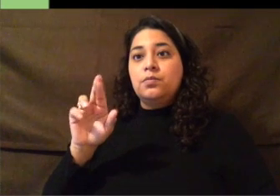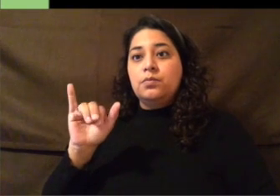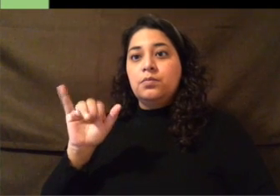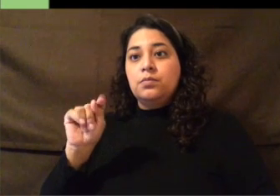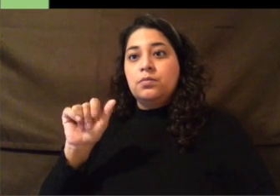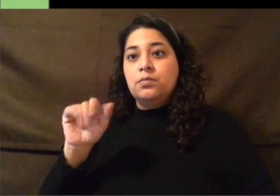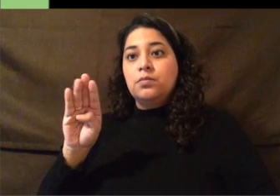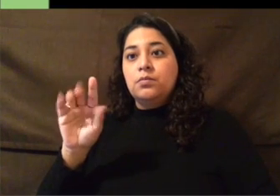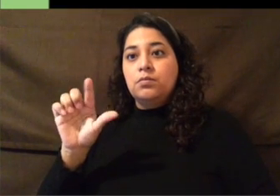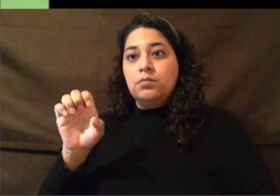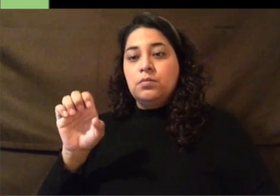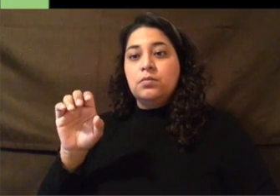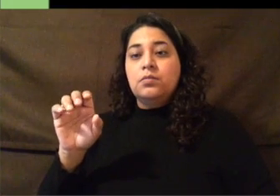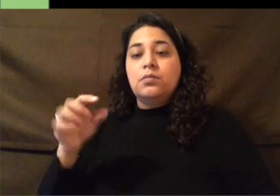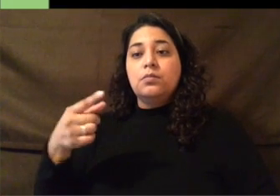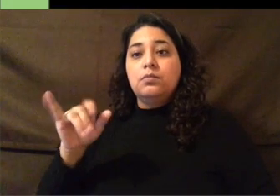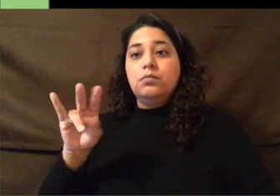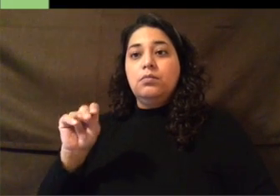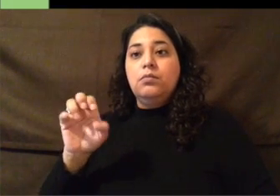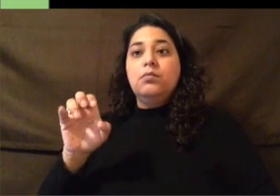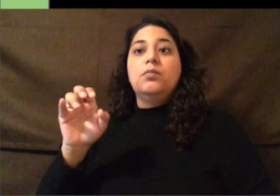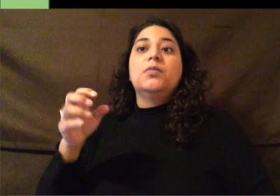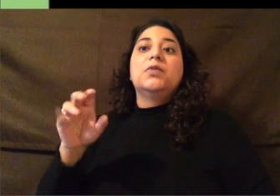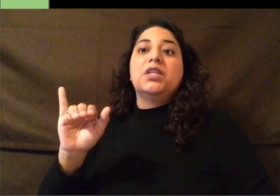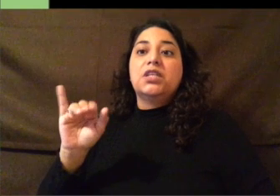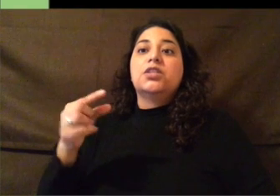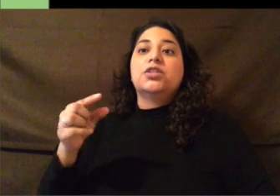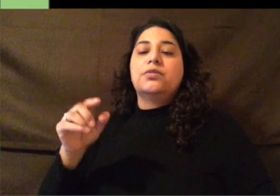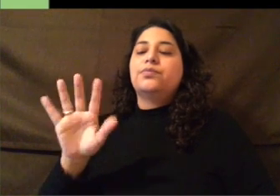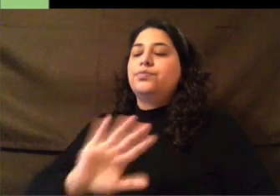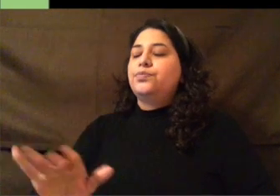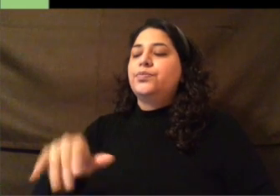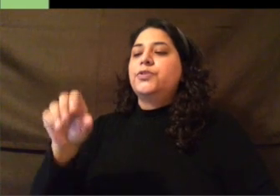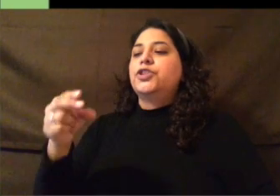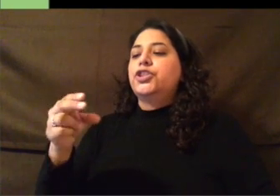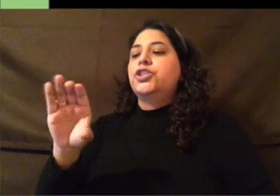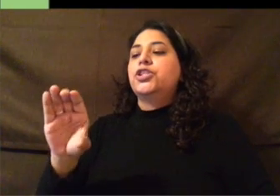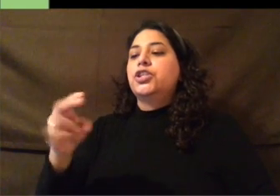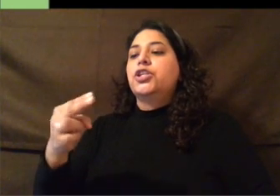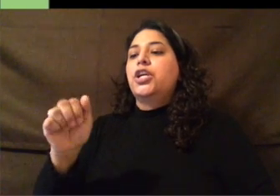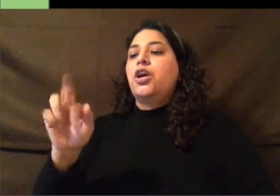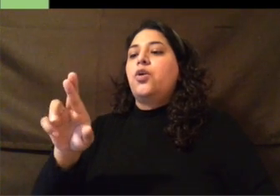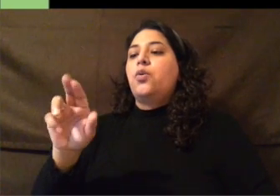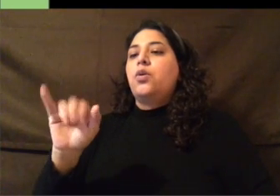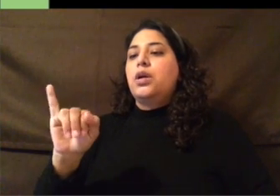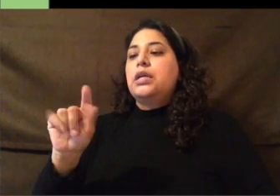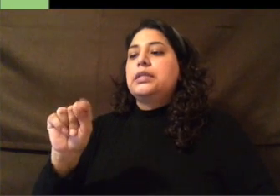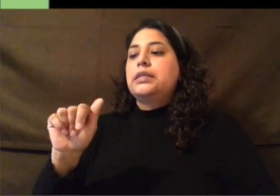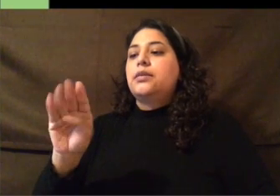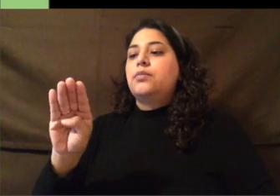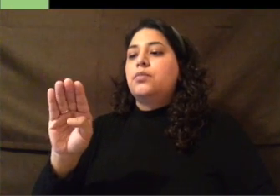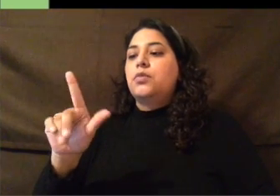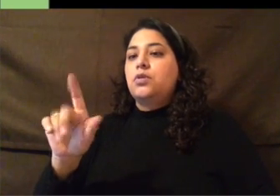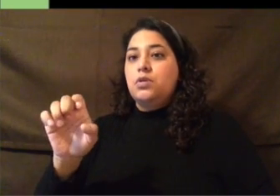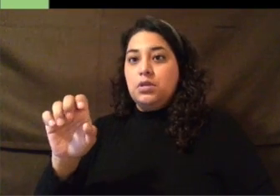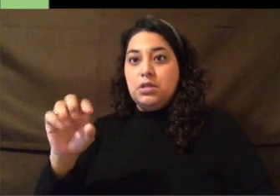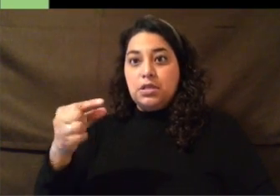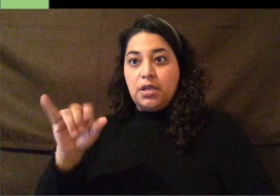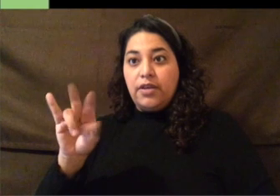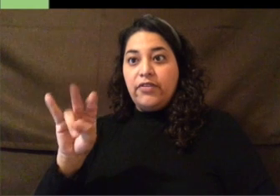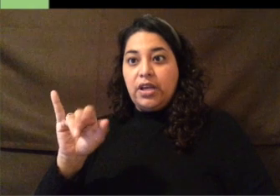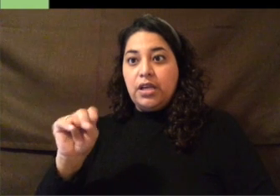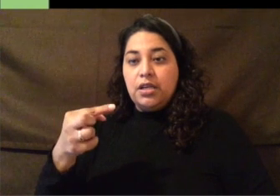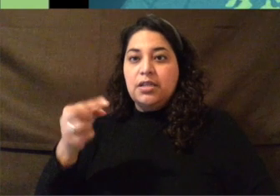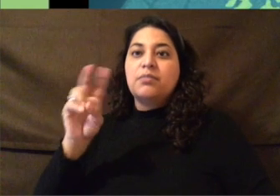Charitable giving. All right, giving money to an organization that works to help those in need. This is